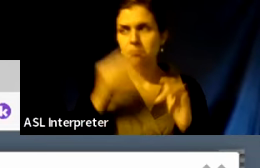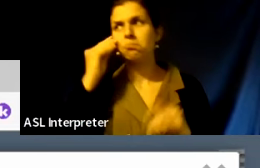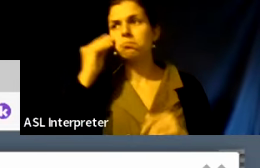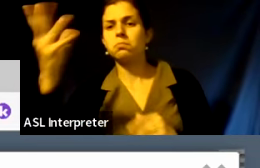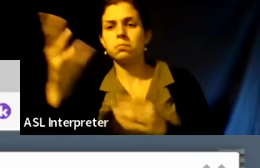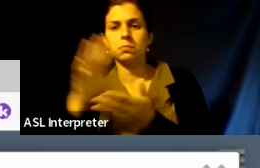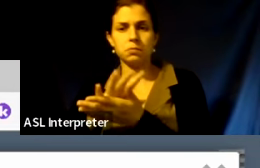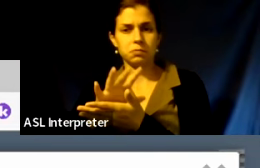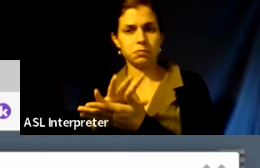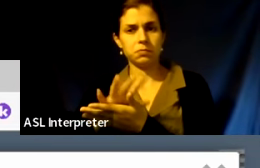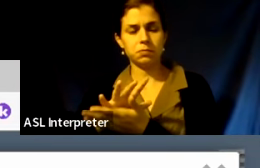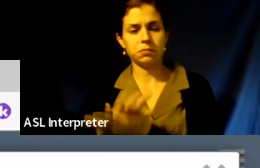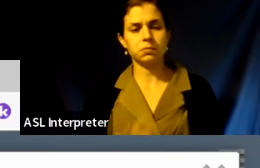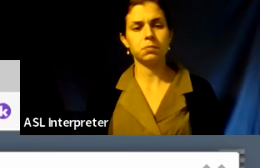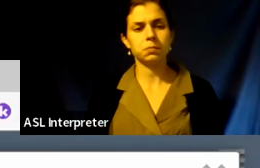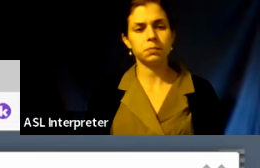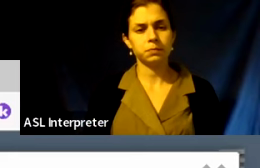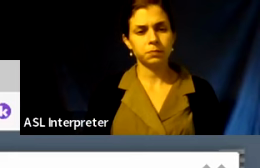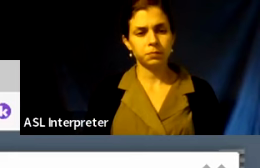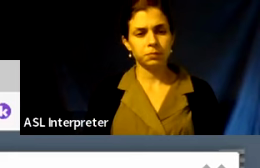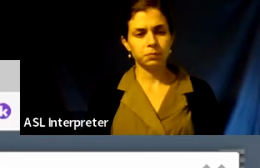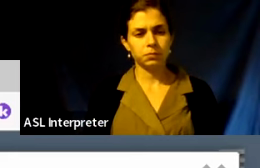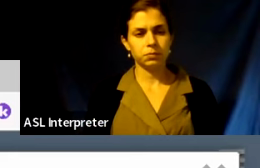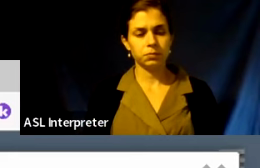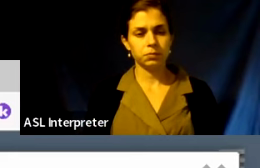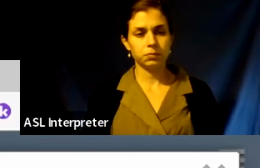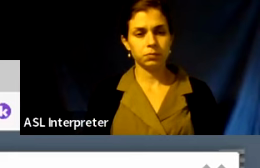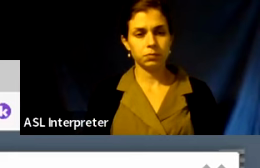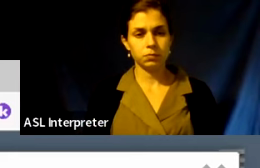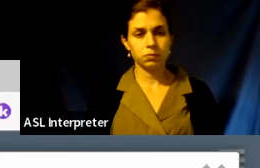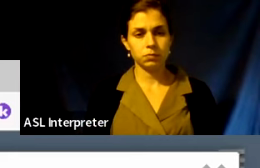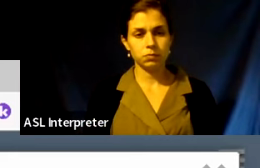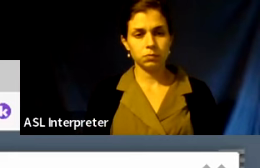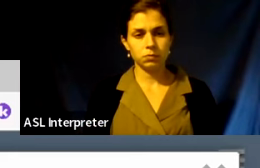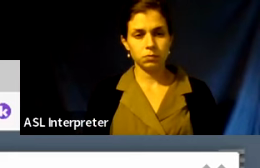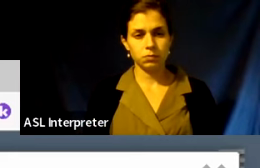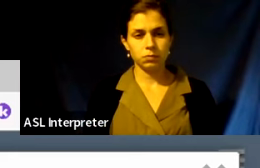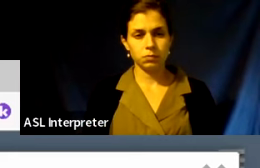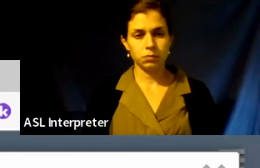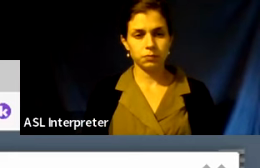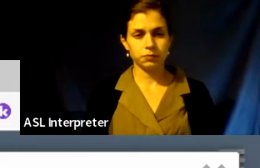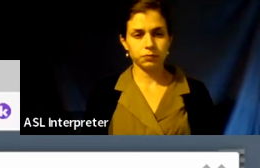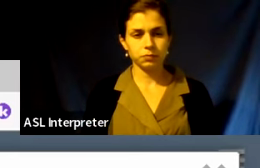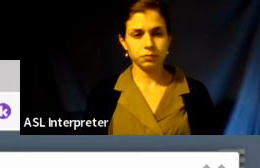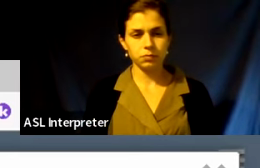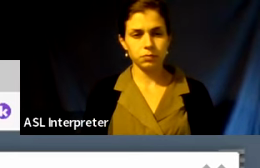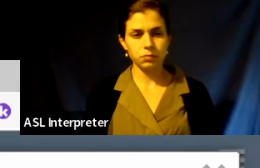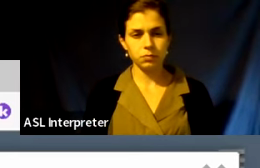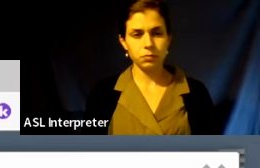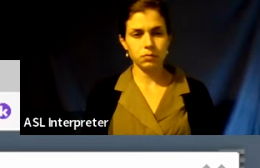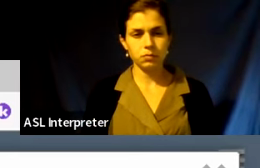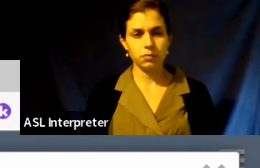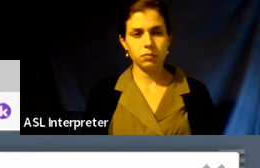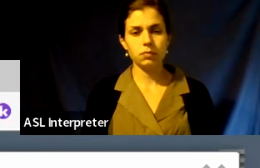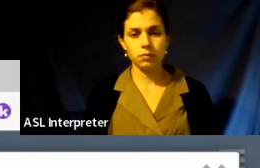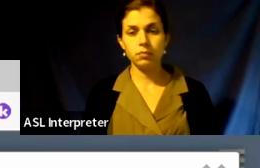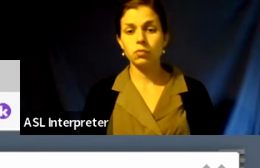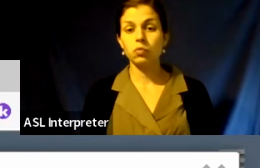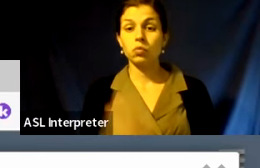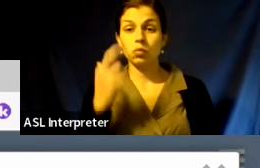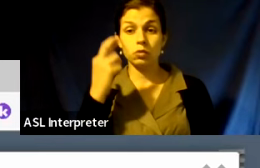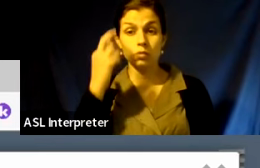And then from here, I can go ahead and select a reason for my student's absence. Maybe they have a medical